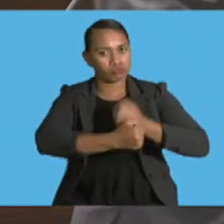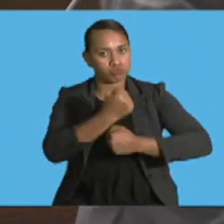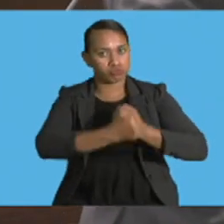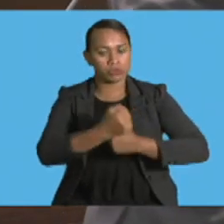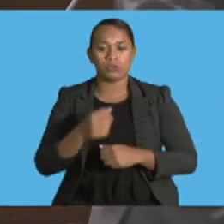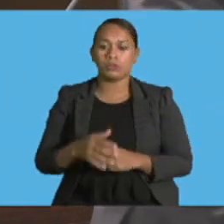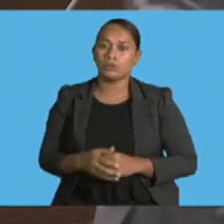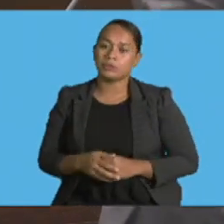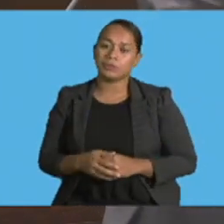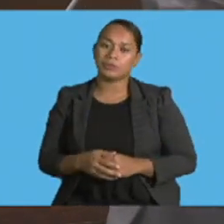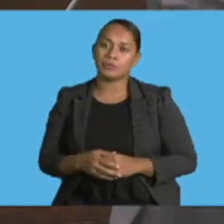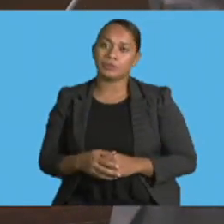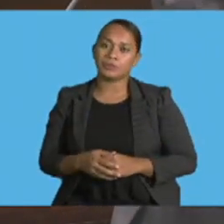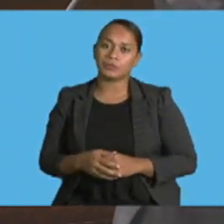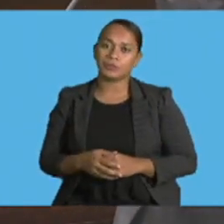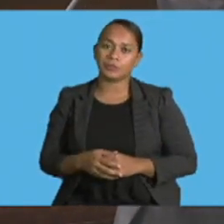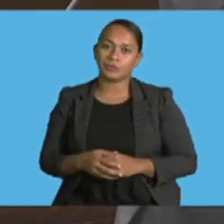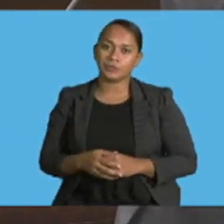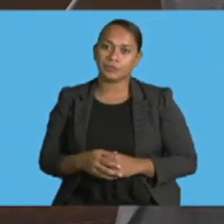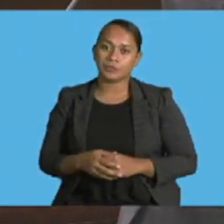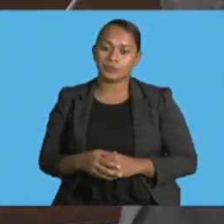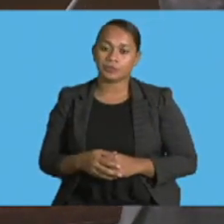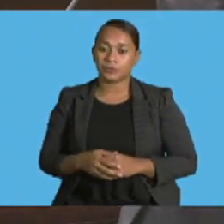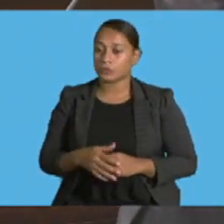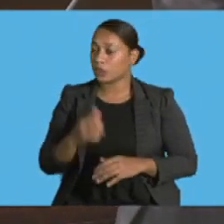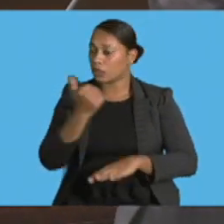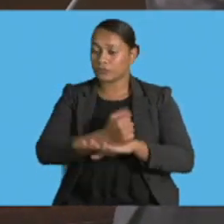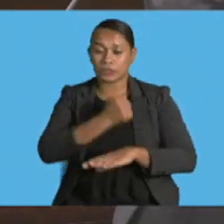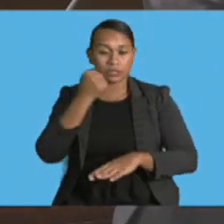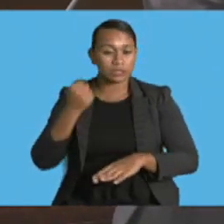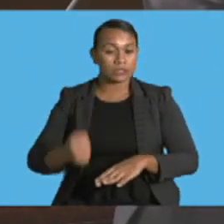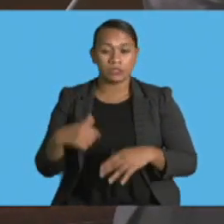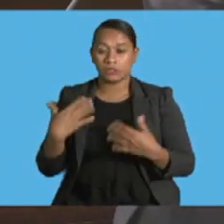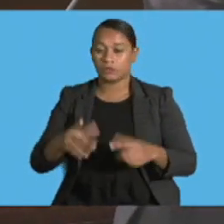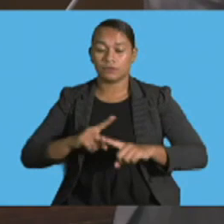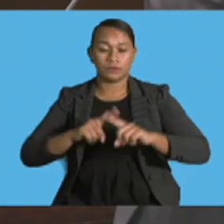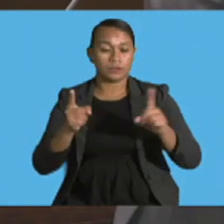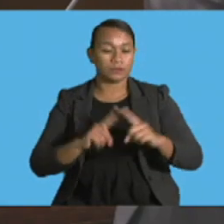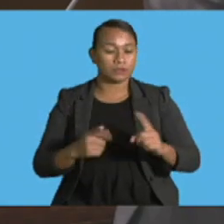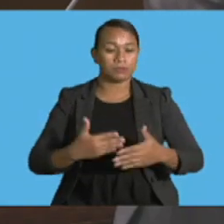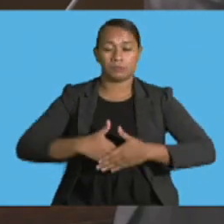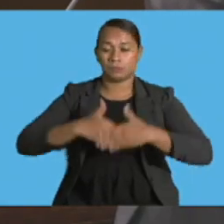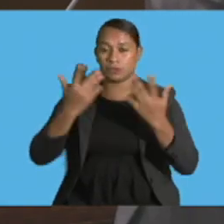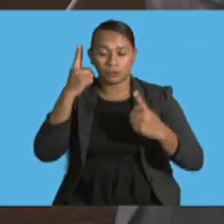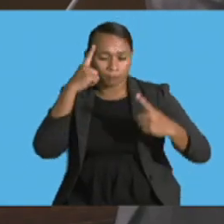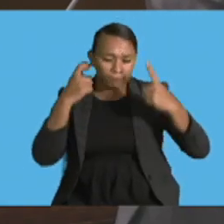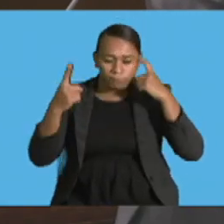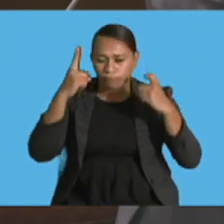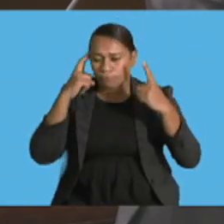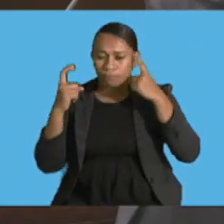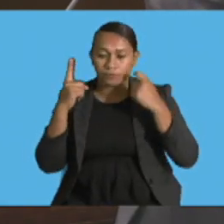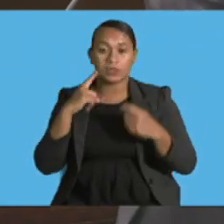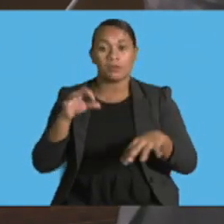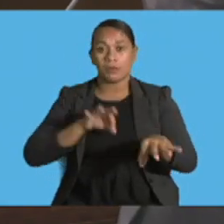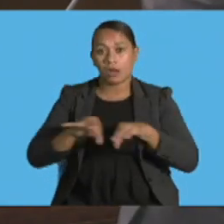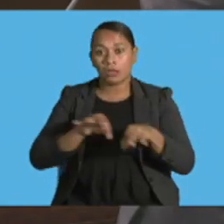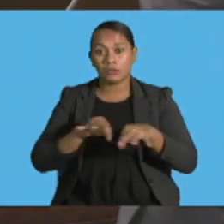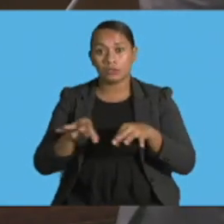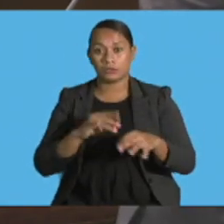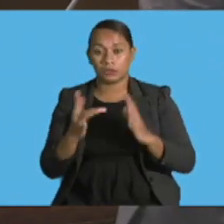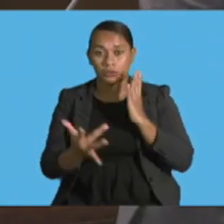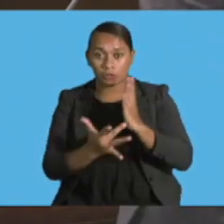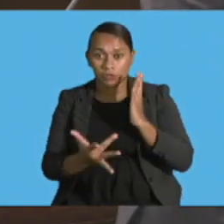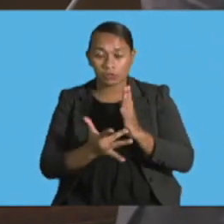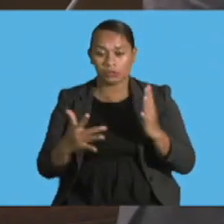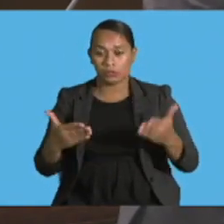In addition to these wide-ranging government initiatives, Honorable Speaker, we are also planning to introduce mechanized cane planting technology